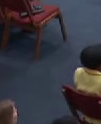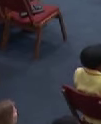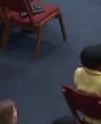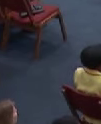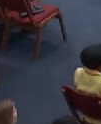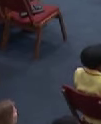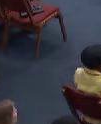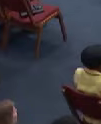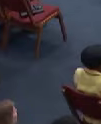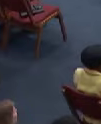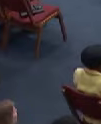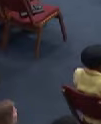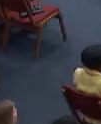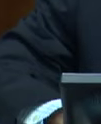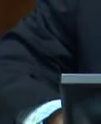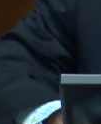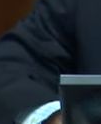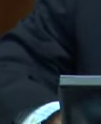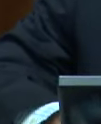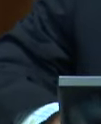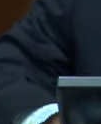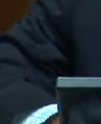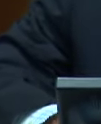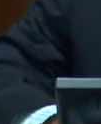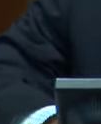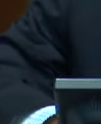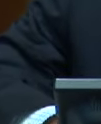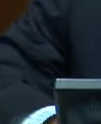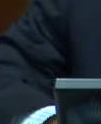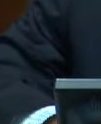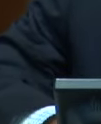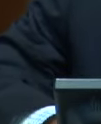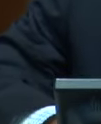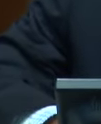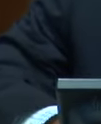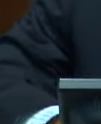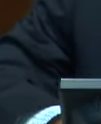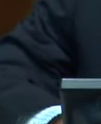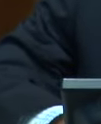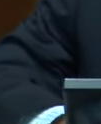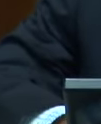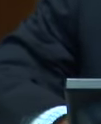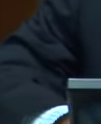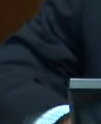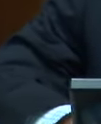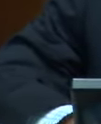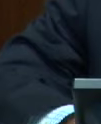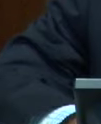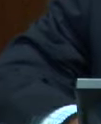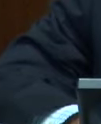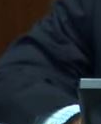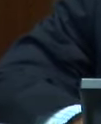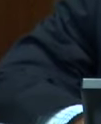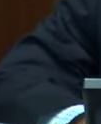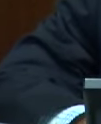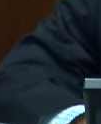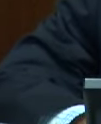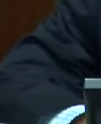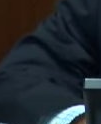our self-funded workers' compensation program expires at the end of this month. So I need